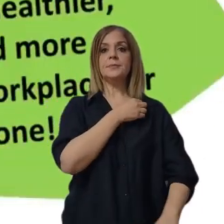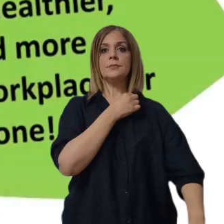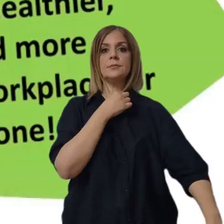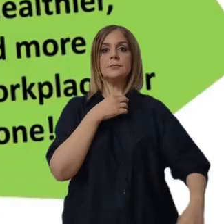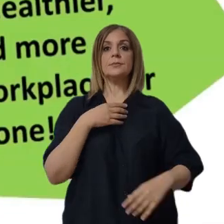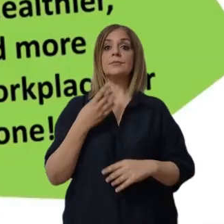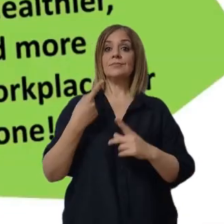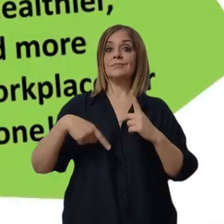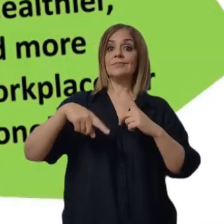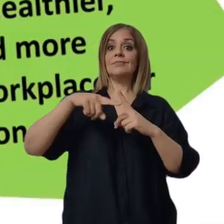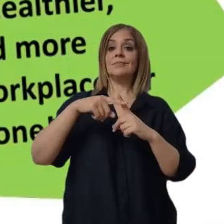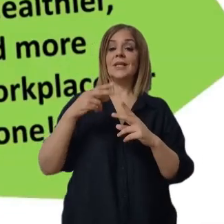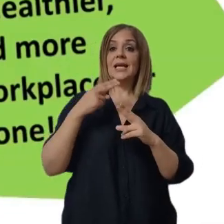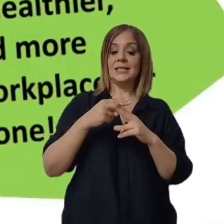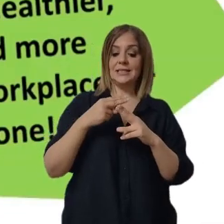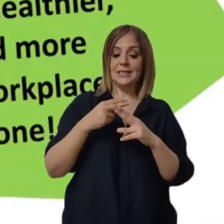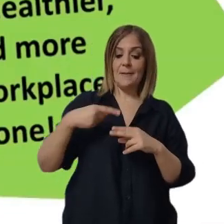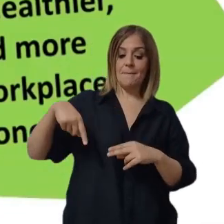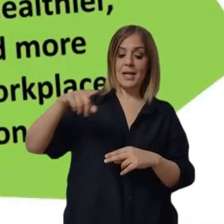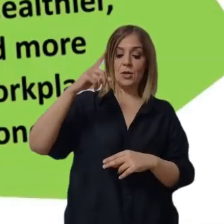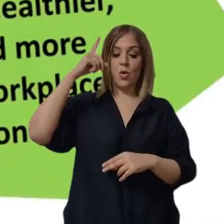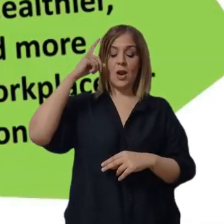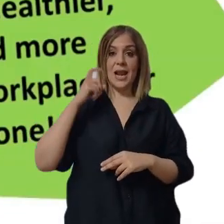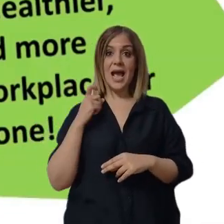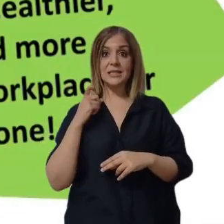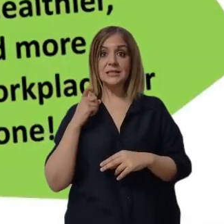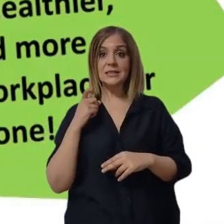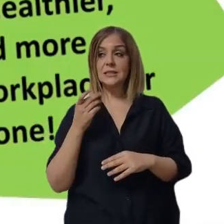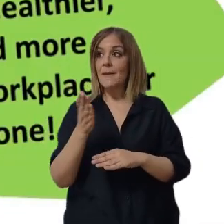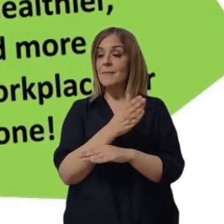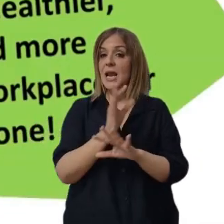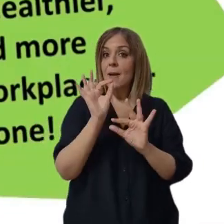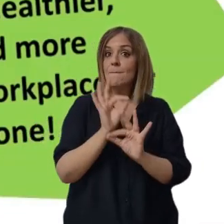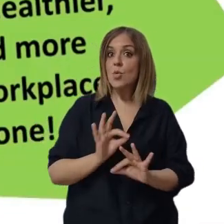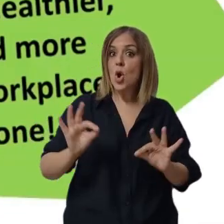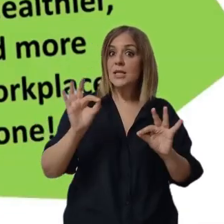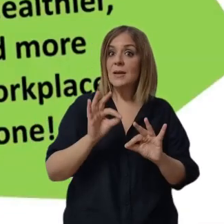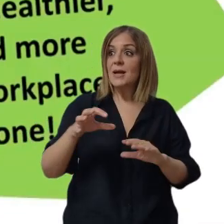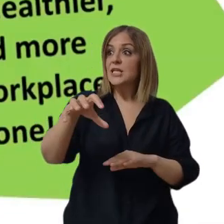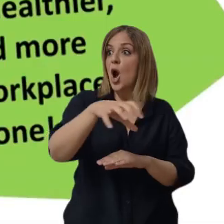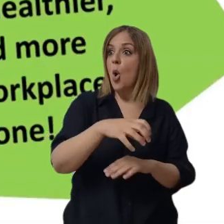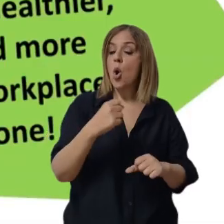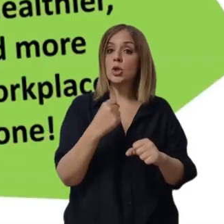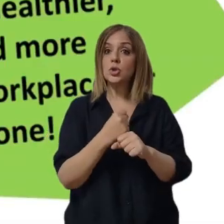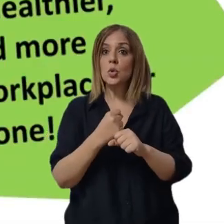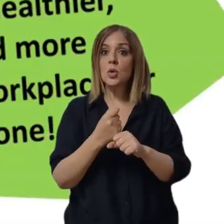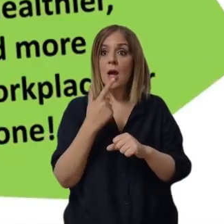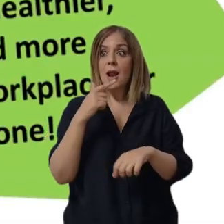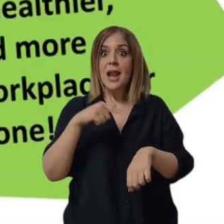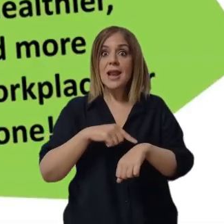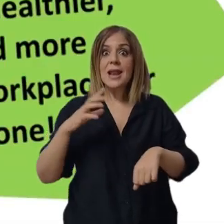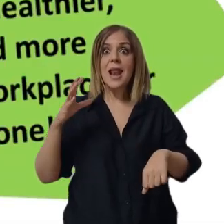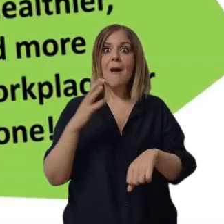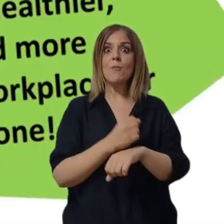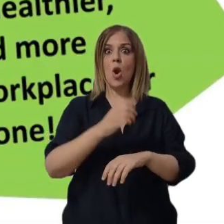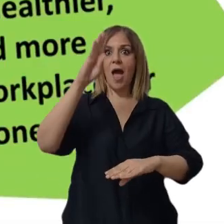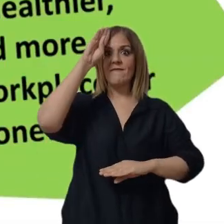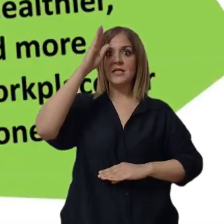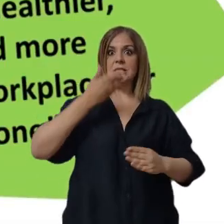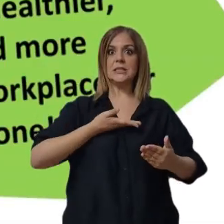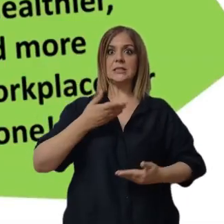In addition to trees, it's important to know to adapt and organize the workplace in order to prevent possible